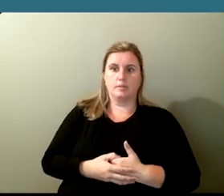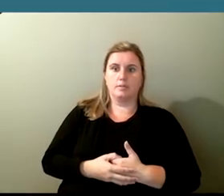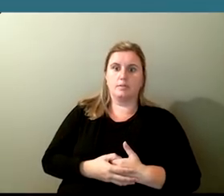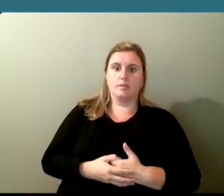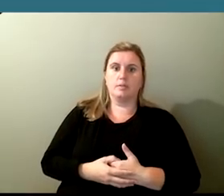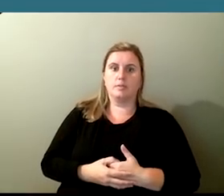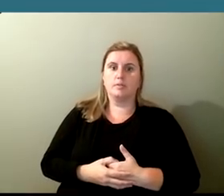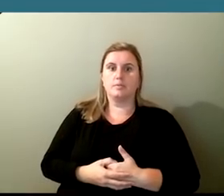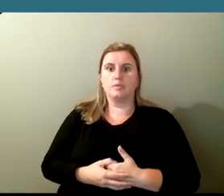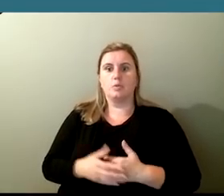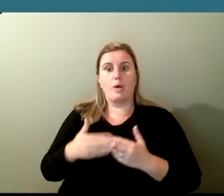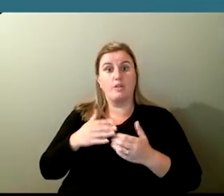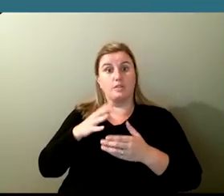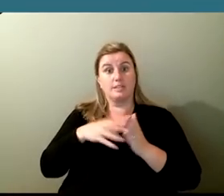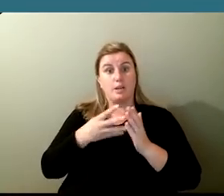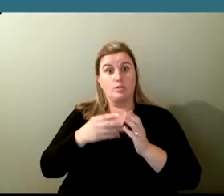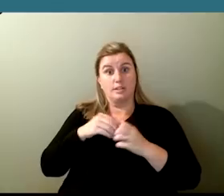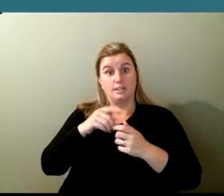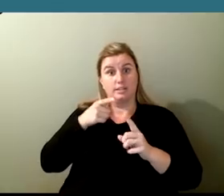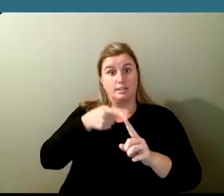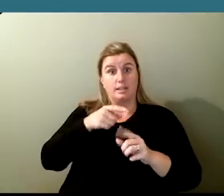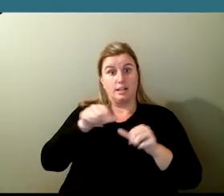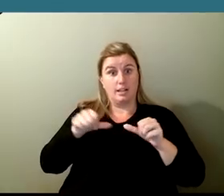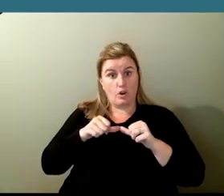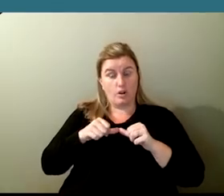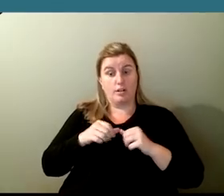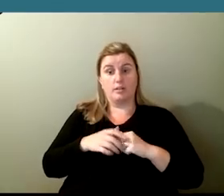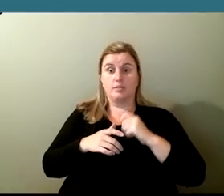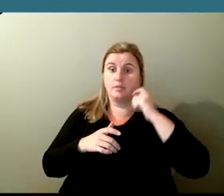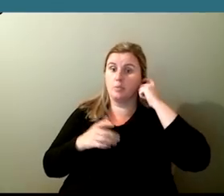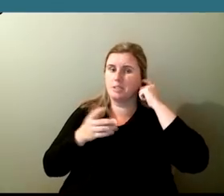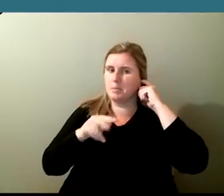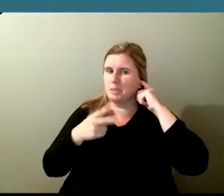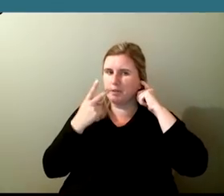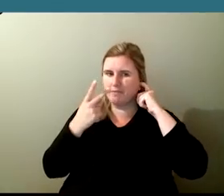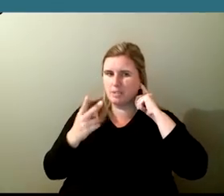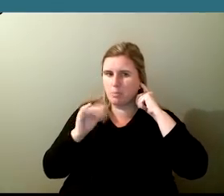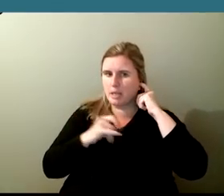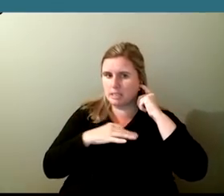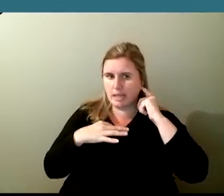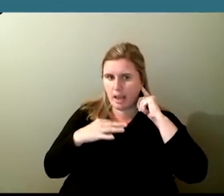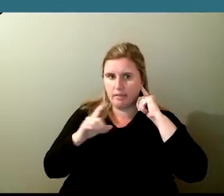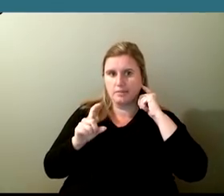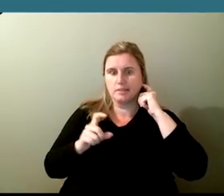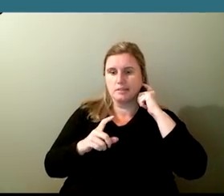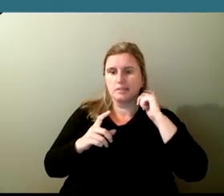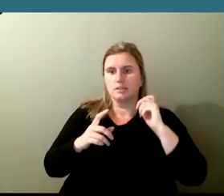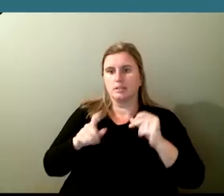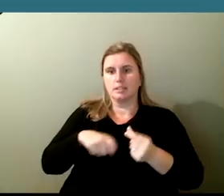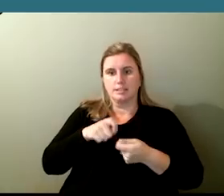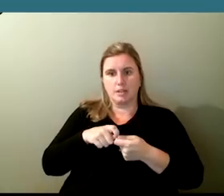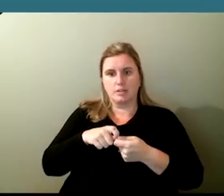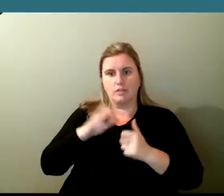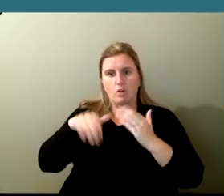So whether the schedule is actually in a central location, what does it mean to be visible by staff? Does it specify